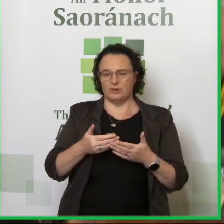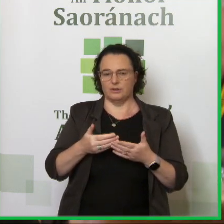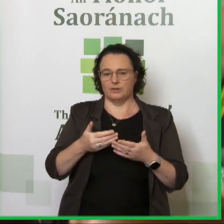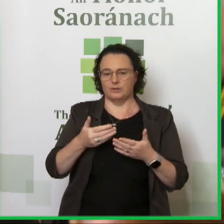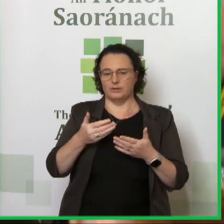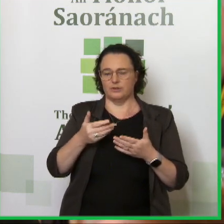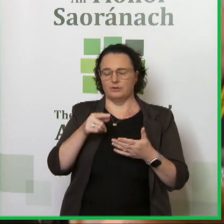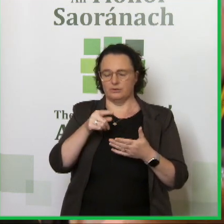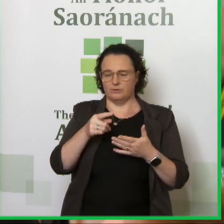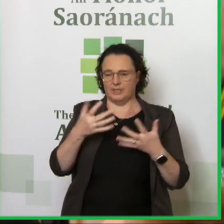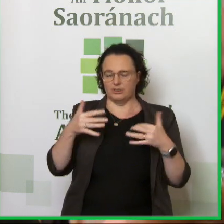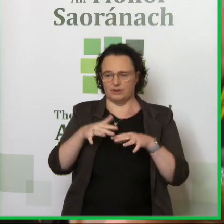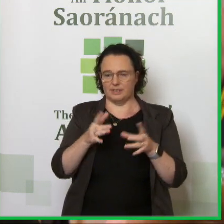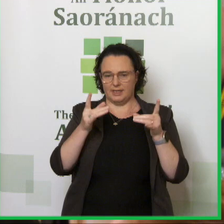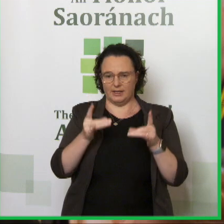healthcare unit